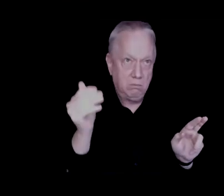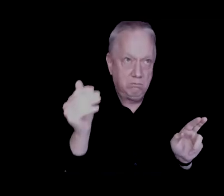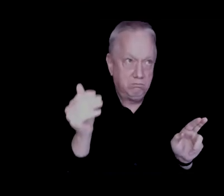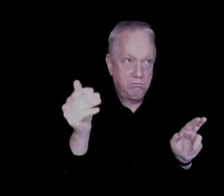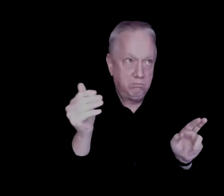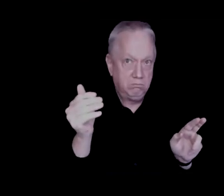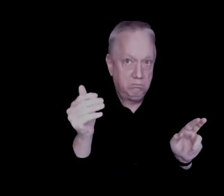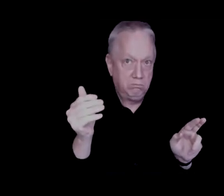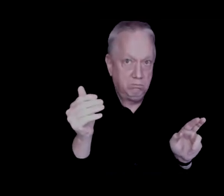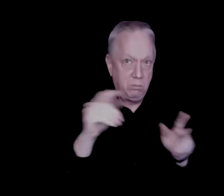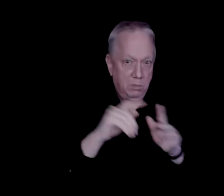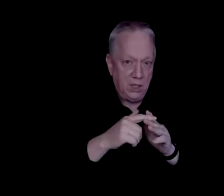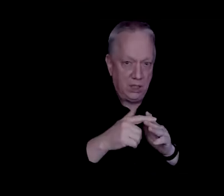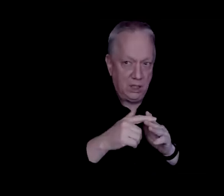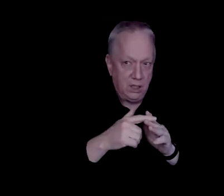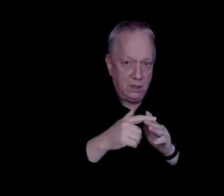in beginning of